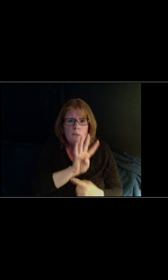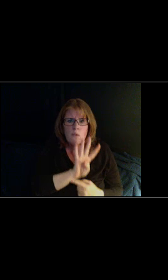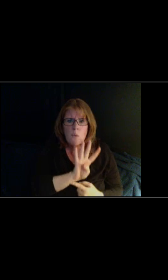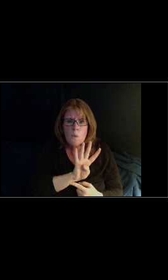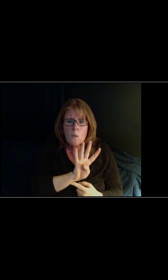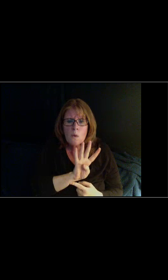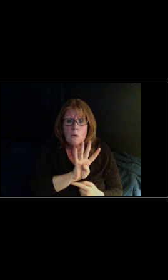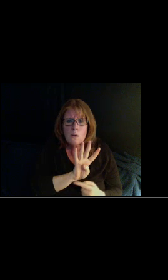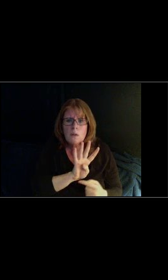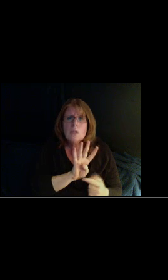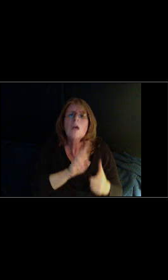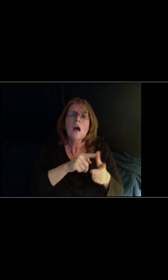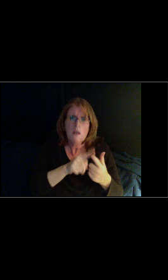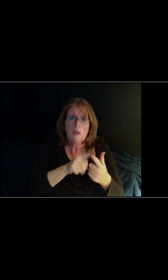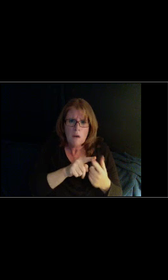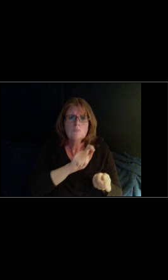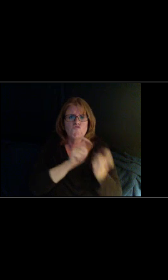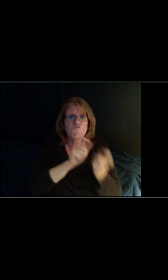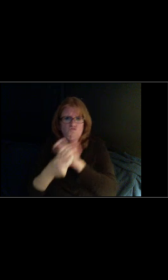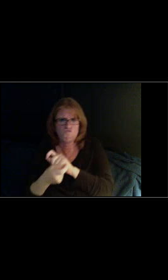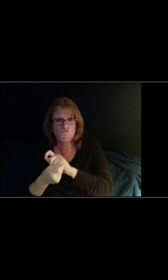before like